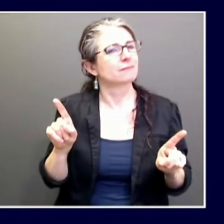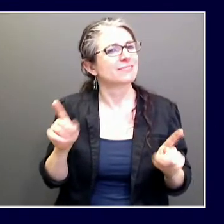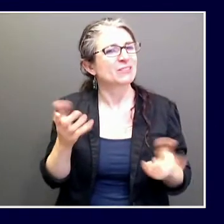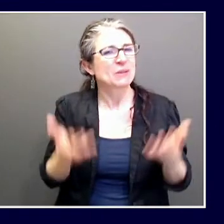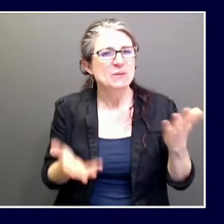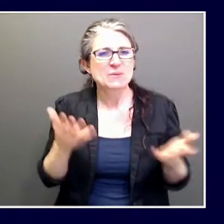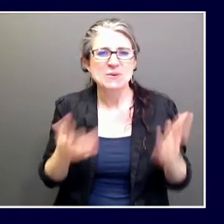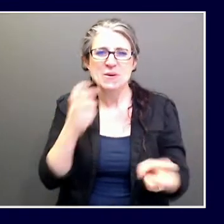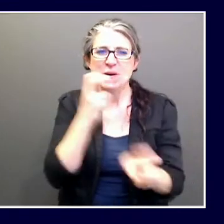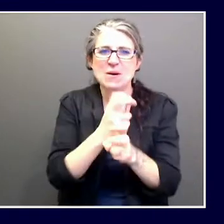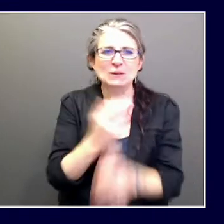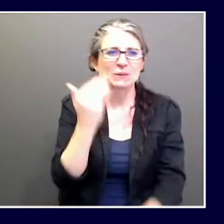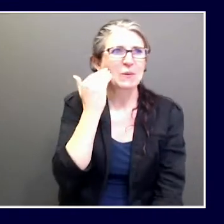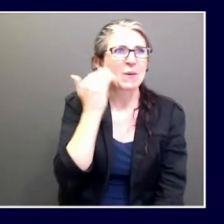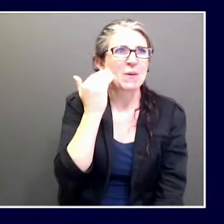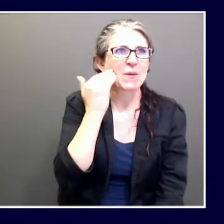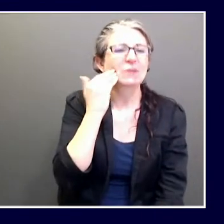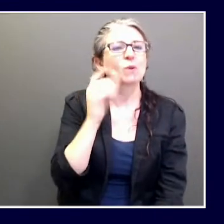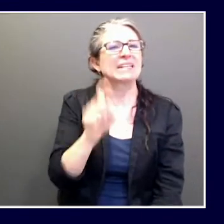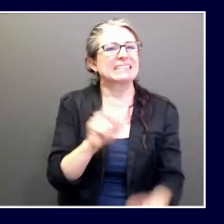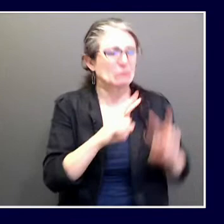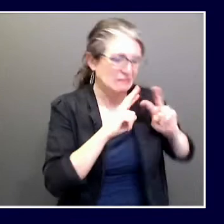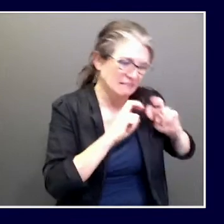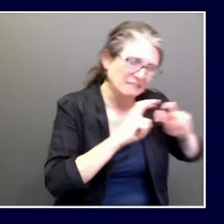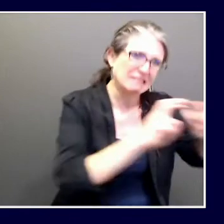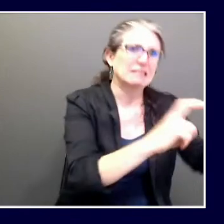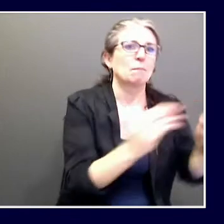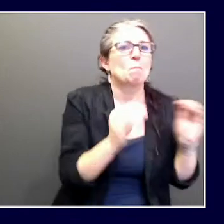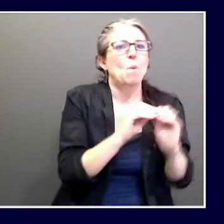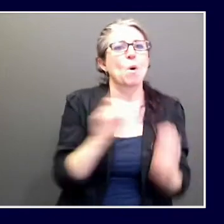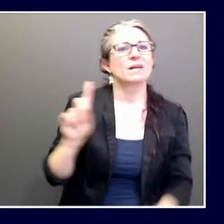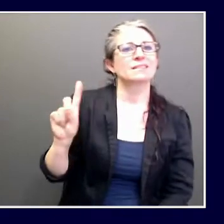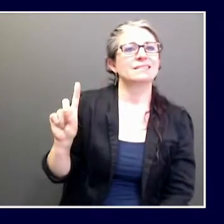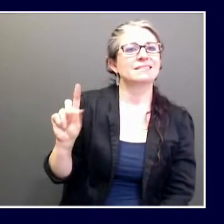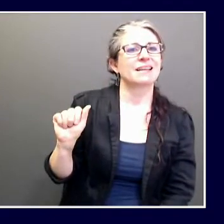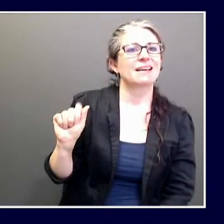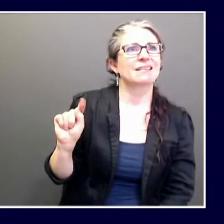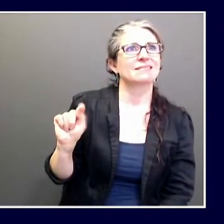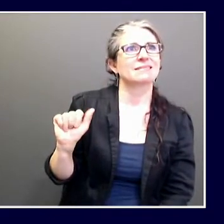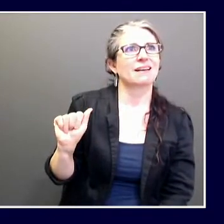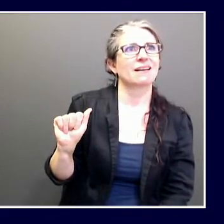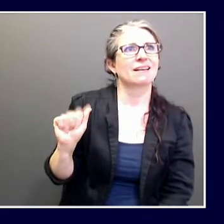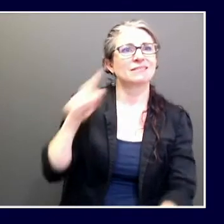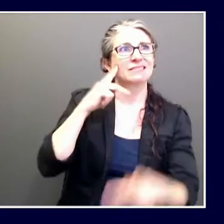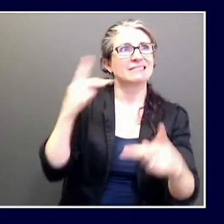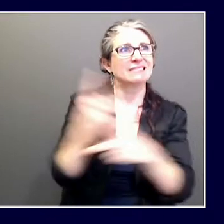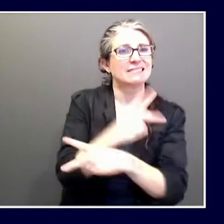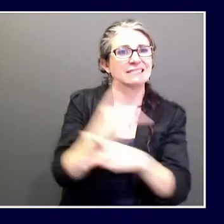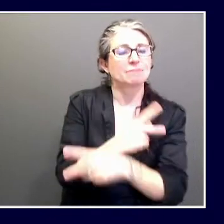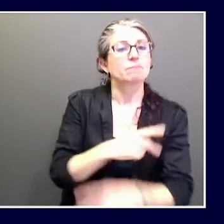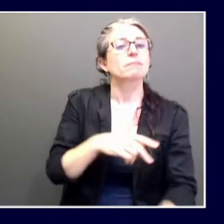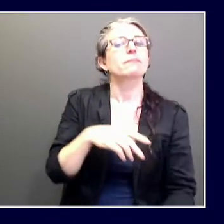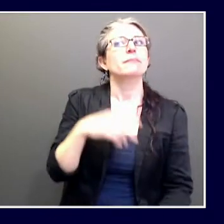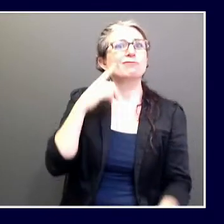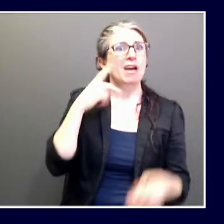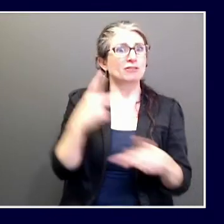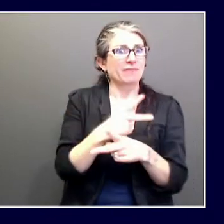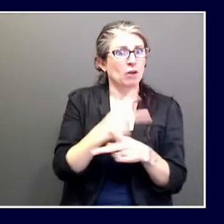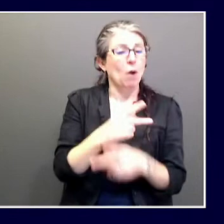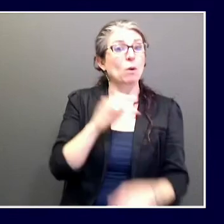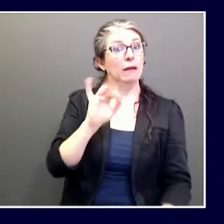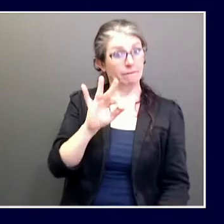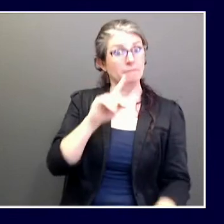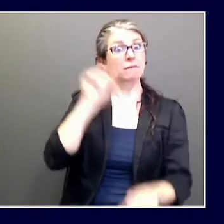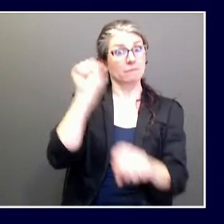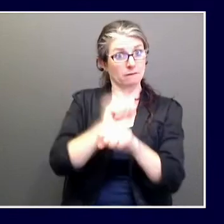understand whether Omicron lands people in the hospital at a higher rate. But there's one important thing to keep in mind. Even if it